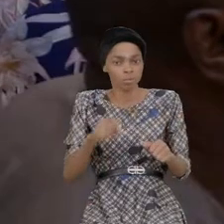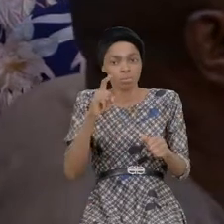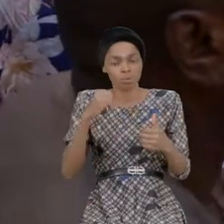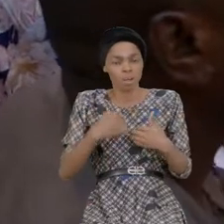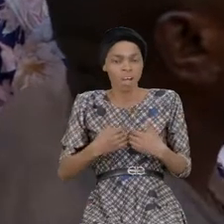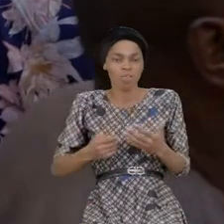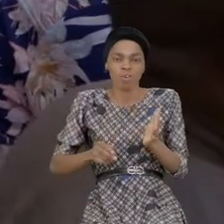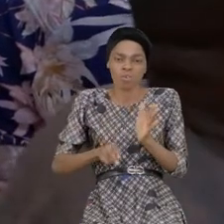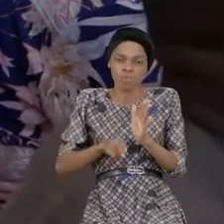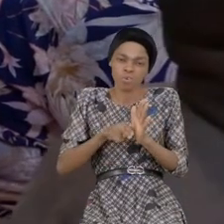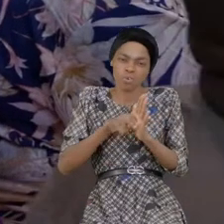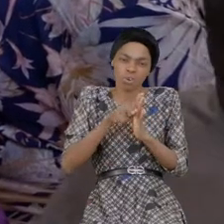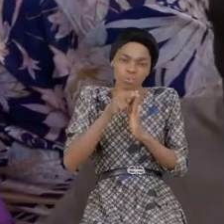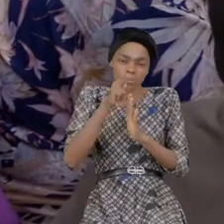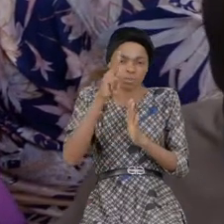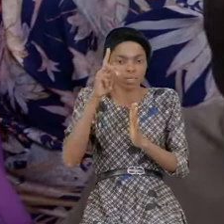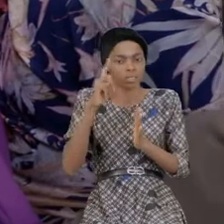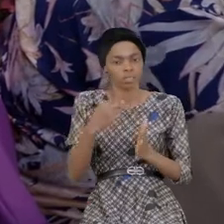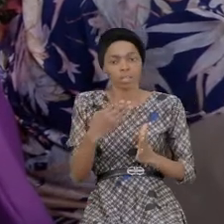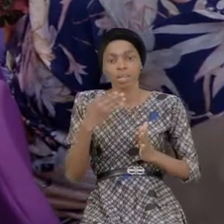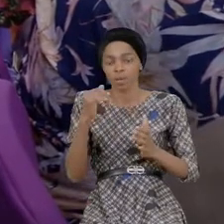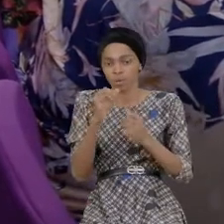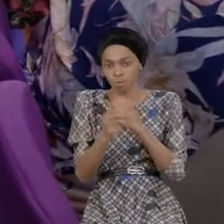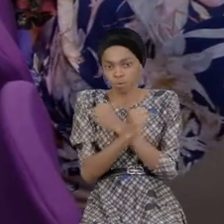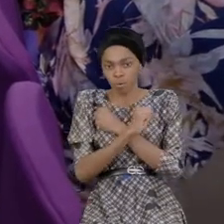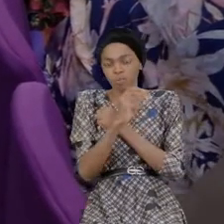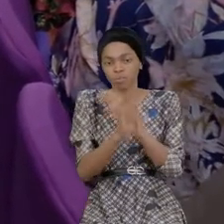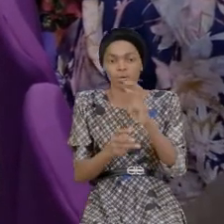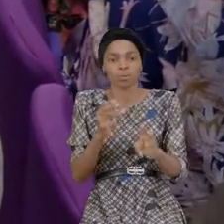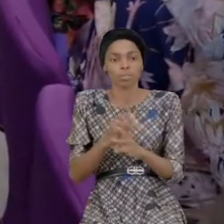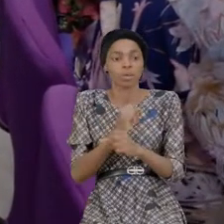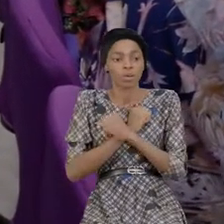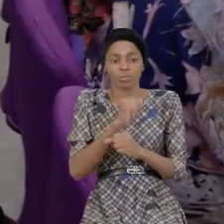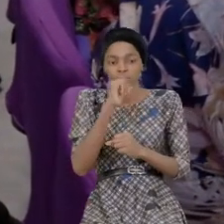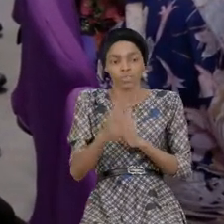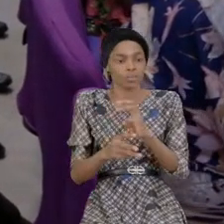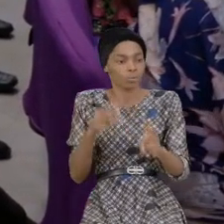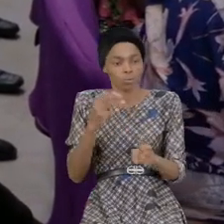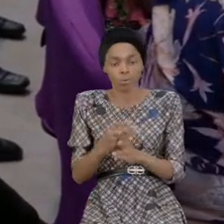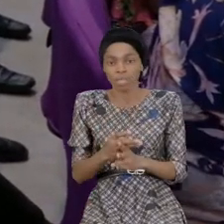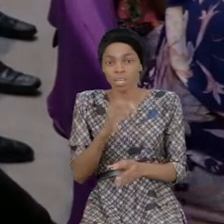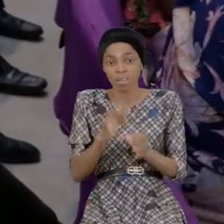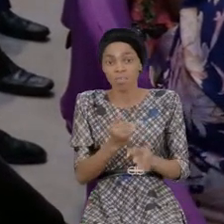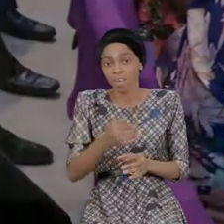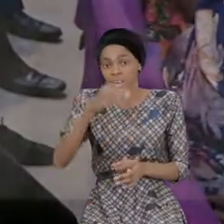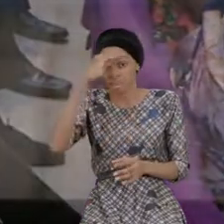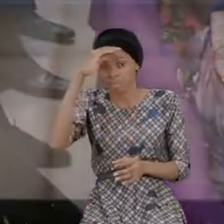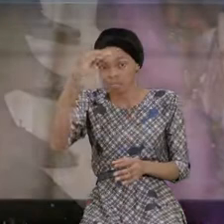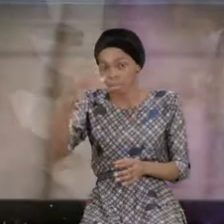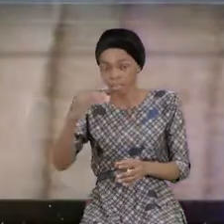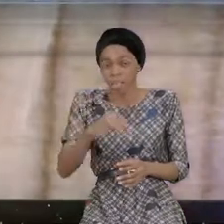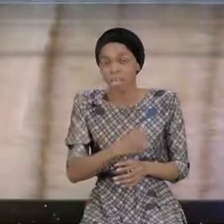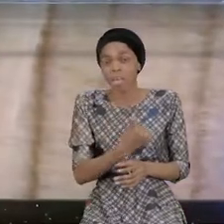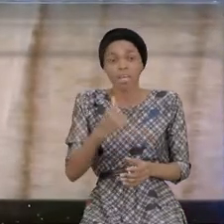world, neither the things that are in the world. If any man, any woman, any believer love the world,